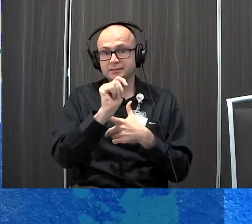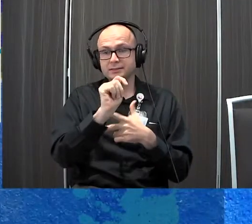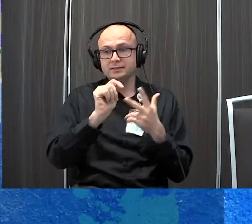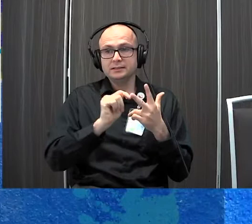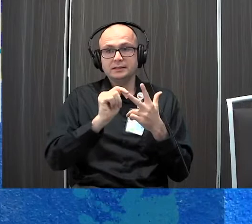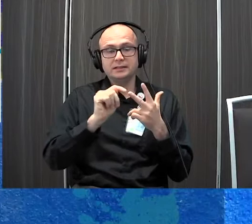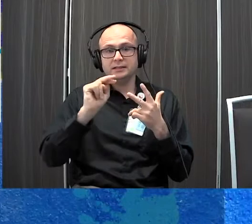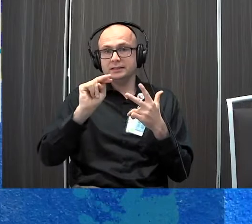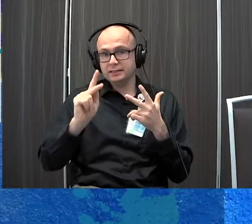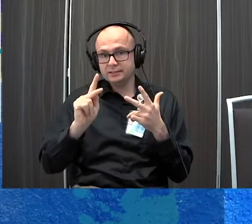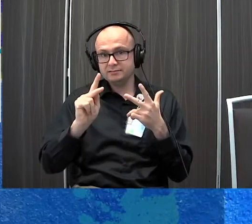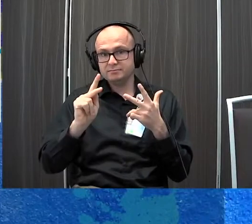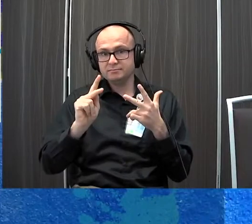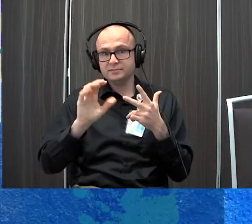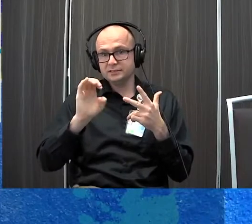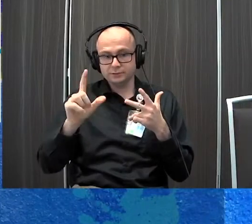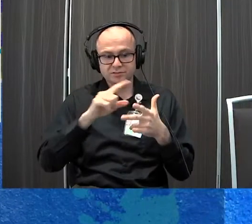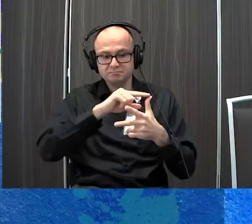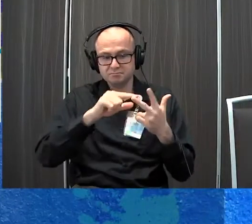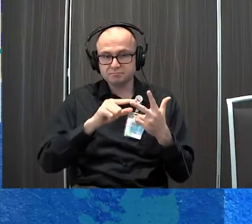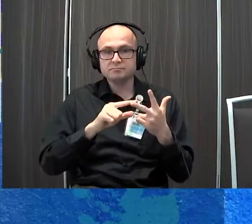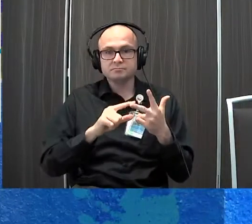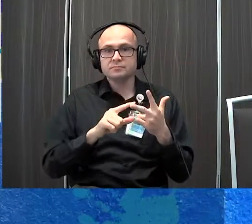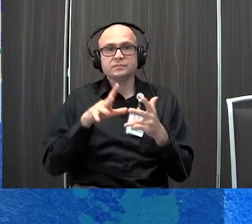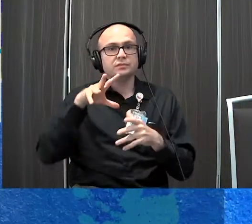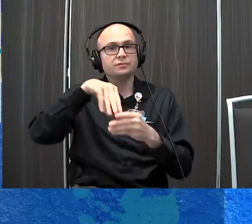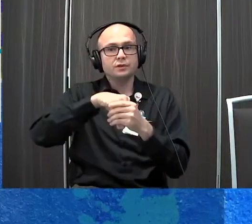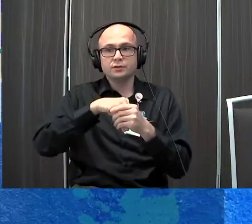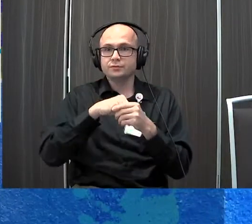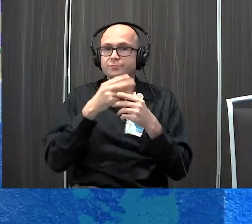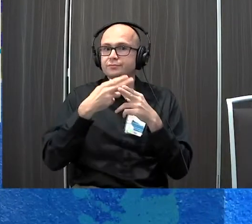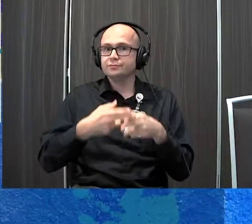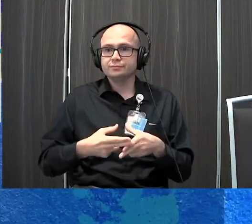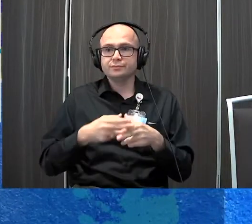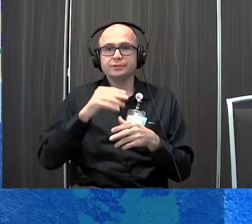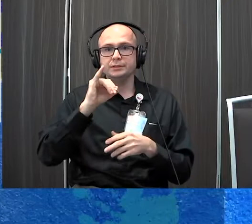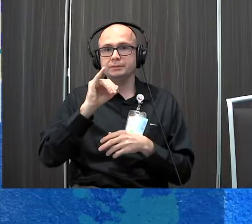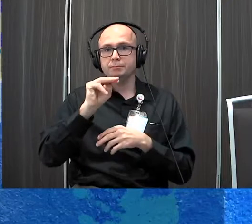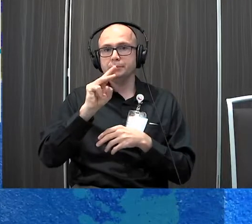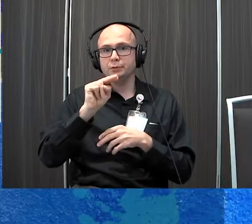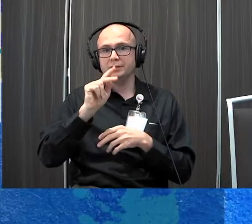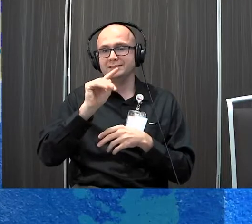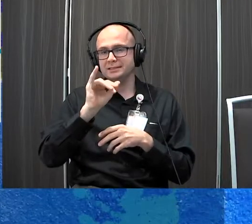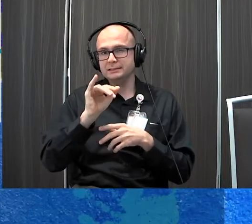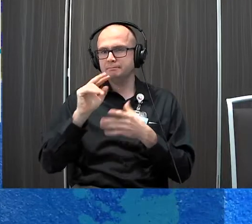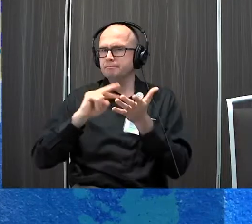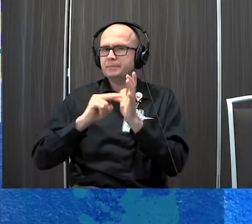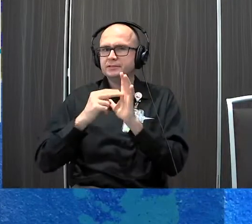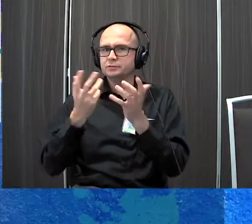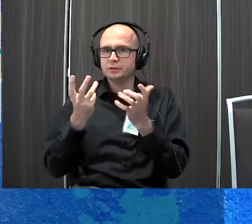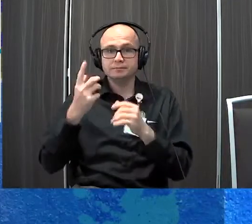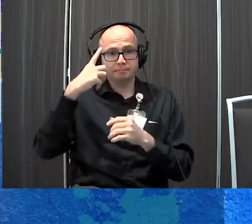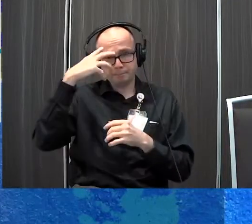natural killer cells. And they are involved in something called immunity. And immunity means that we